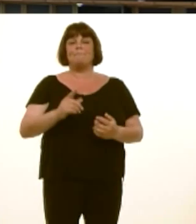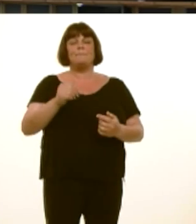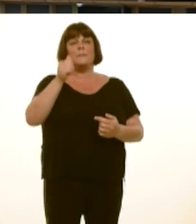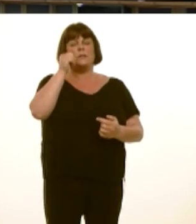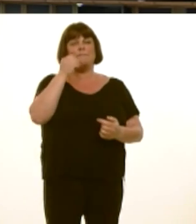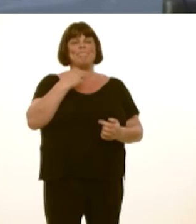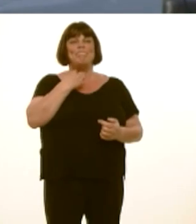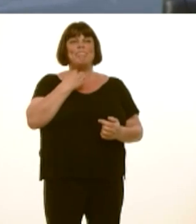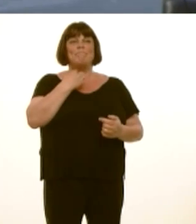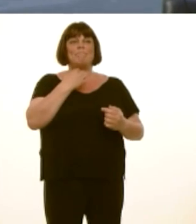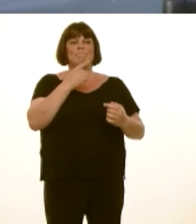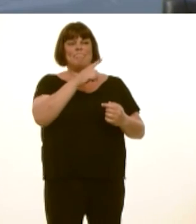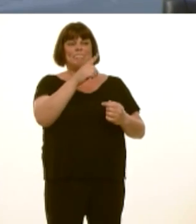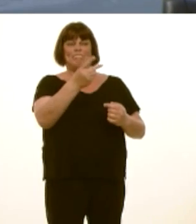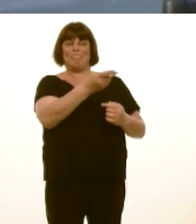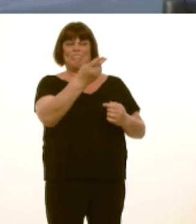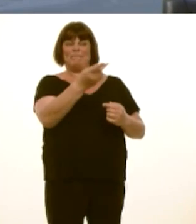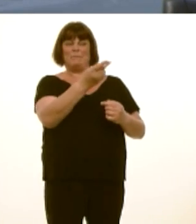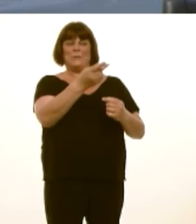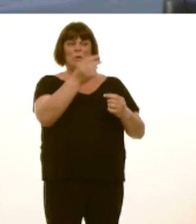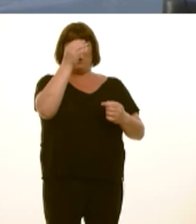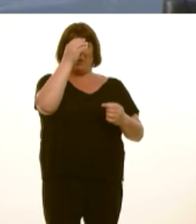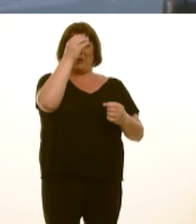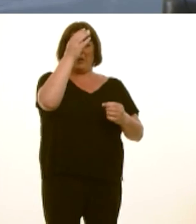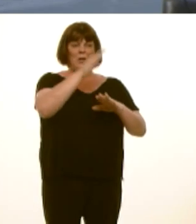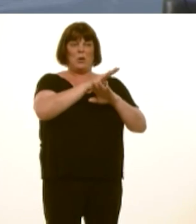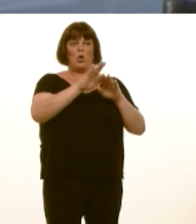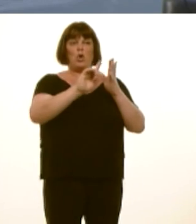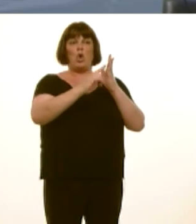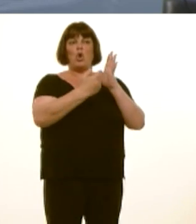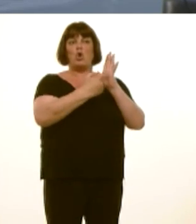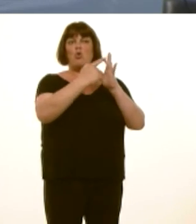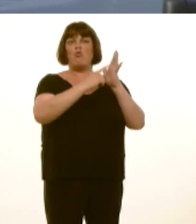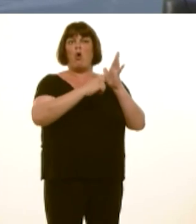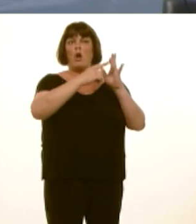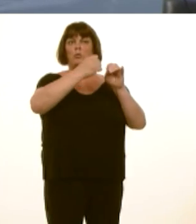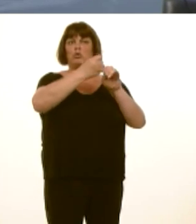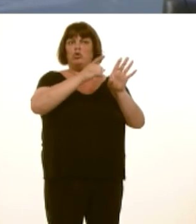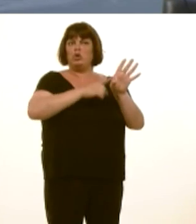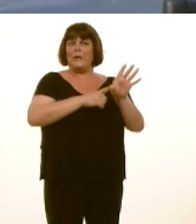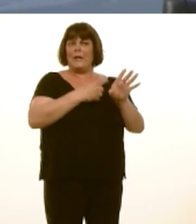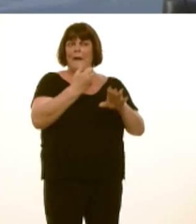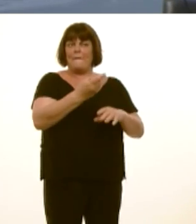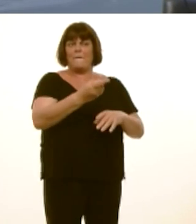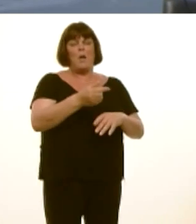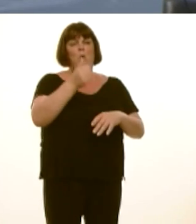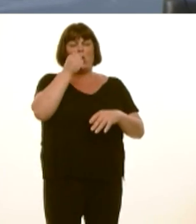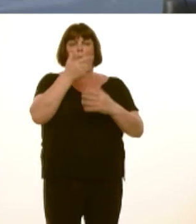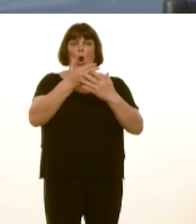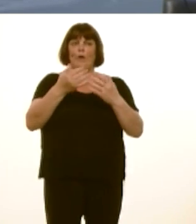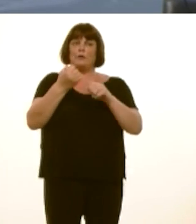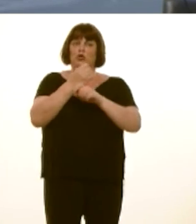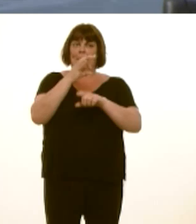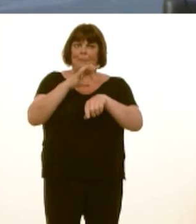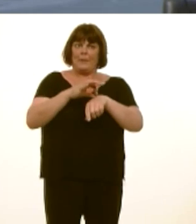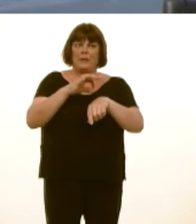of the consultants recruited were consultant urologists. And this is an area that has been pushed out to GP surgeries.